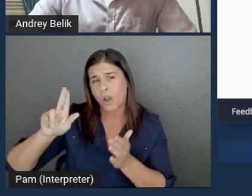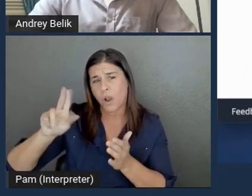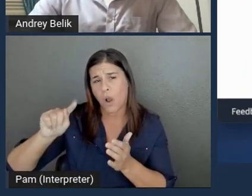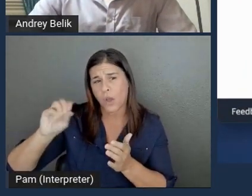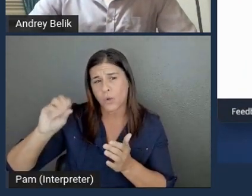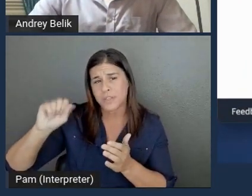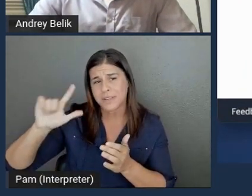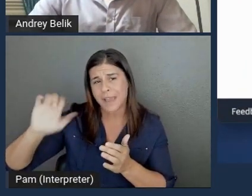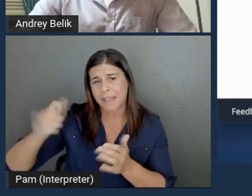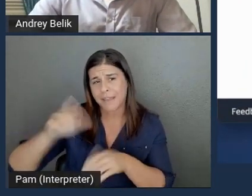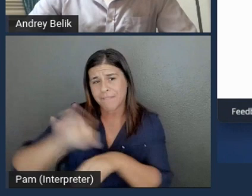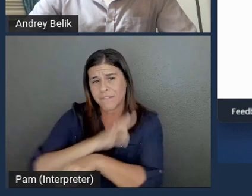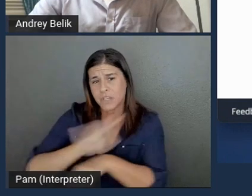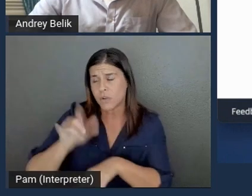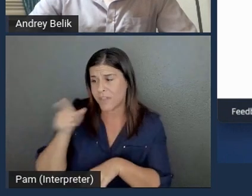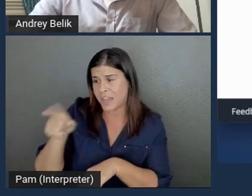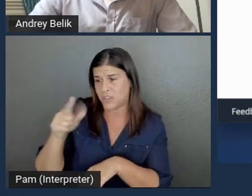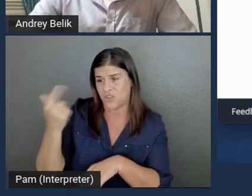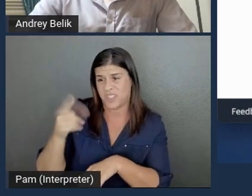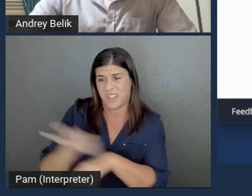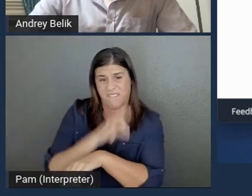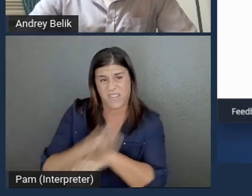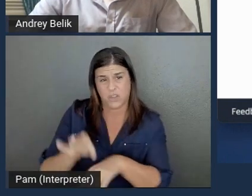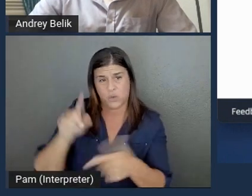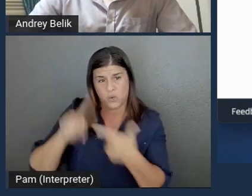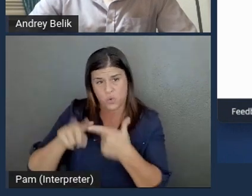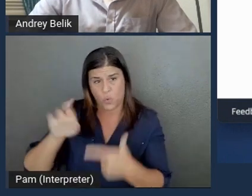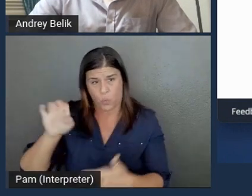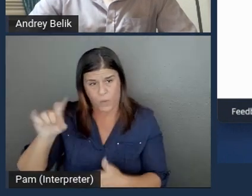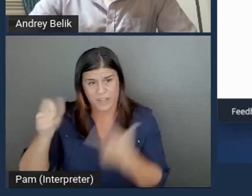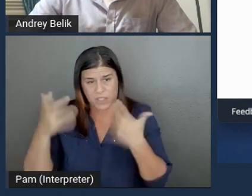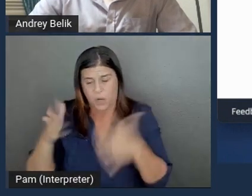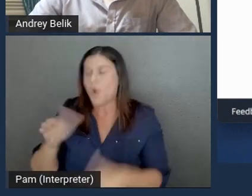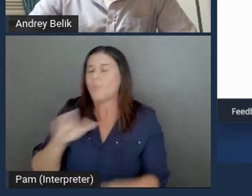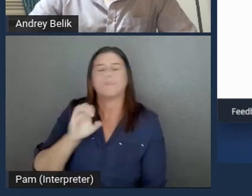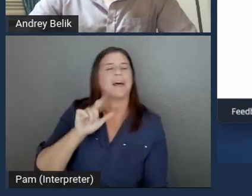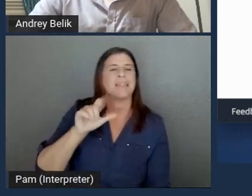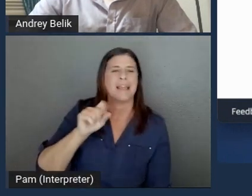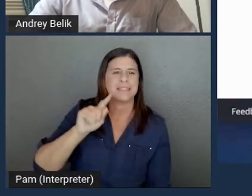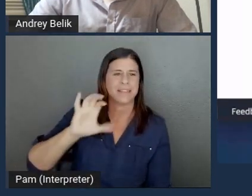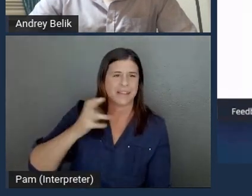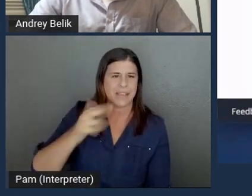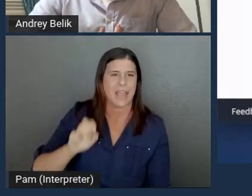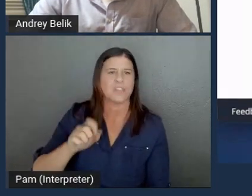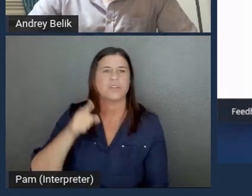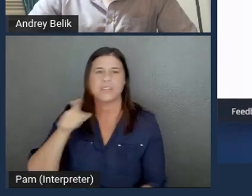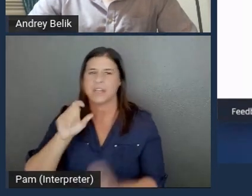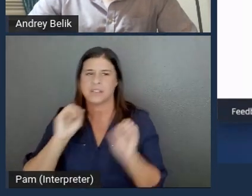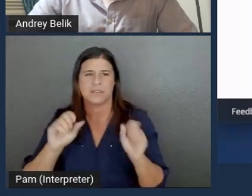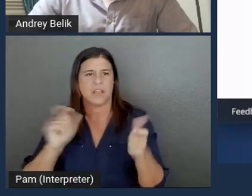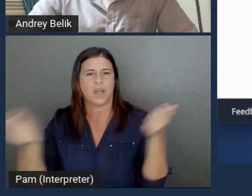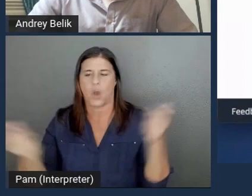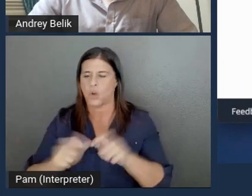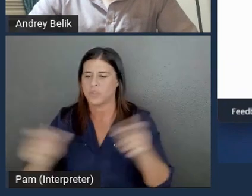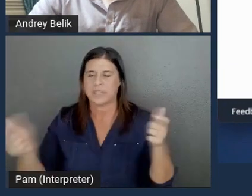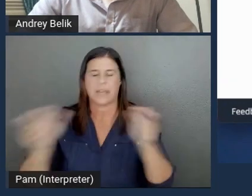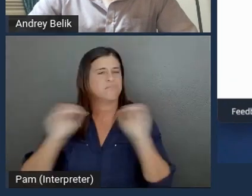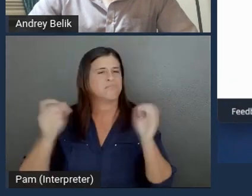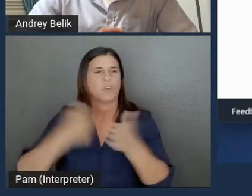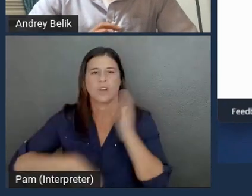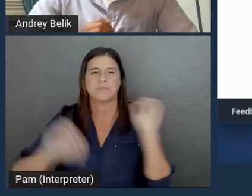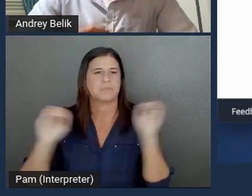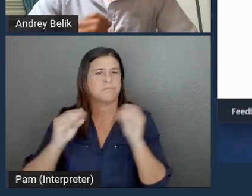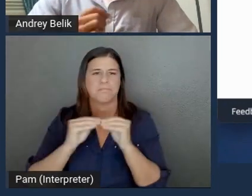just a feature to Redis in this case, right? To ElastiCache. AWS application auto scaling, there is no cost. There